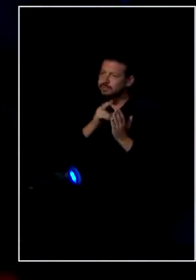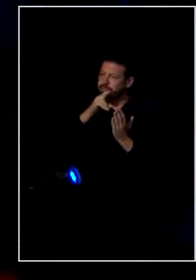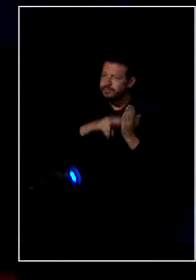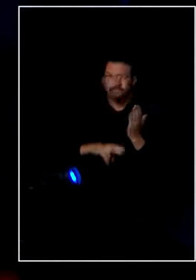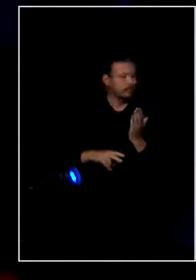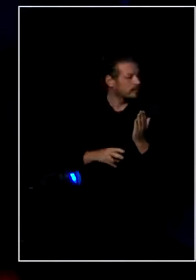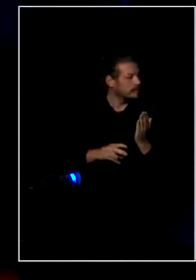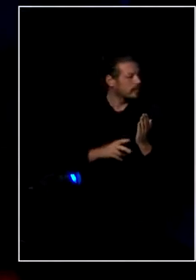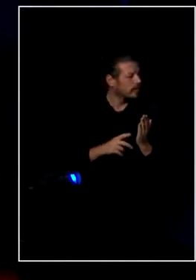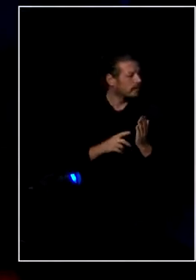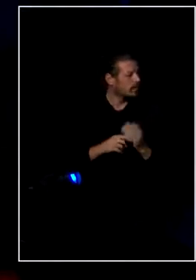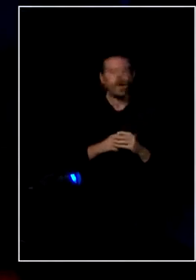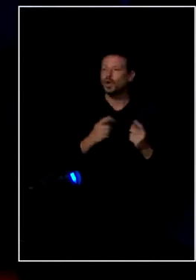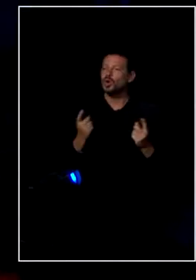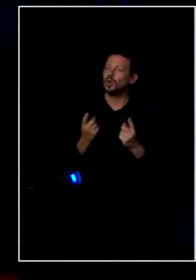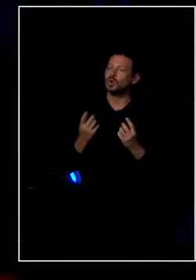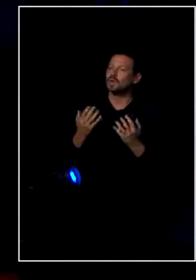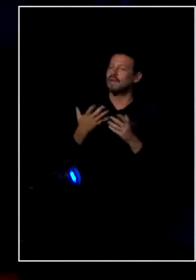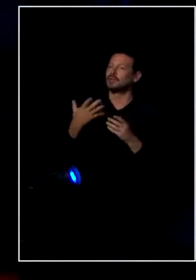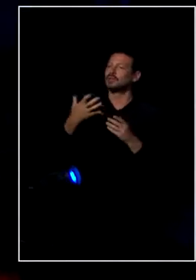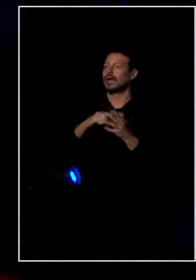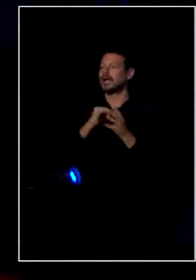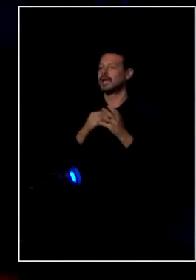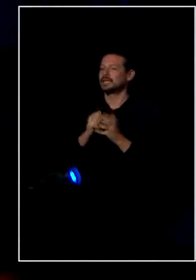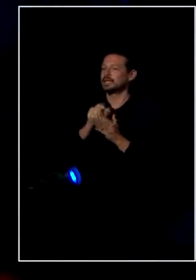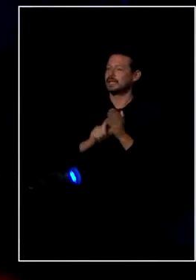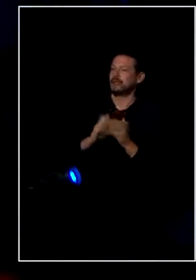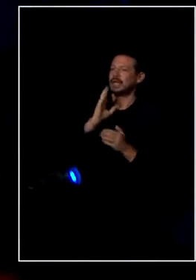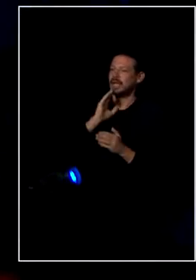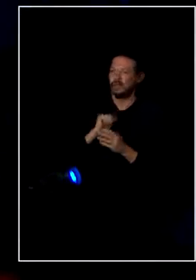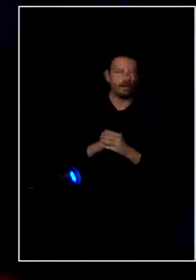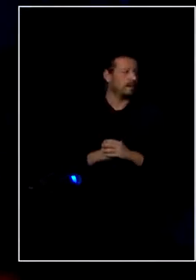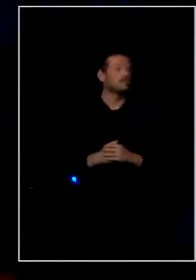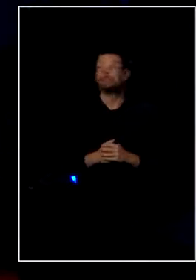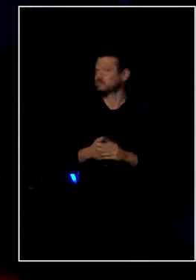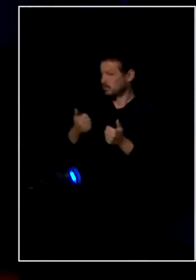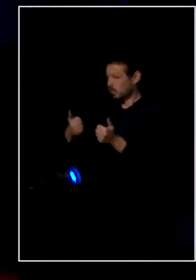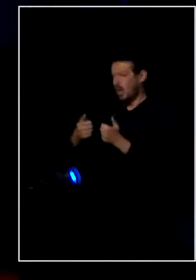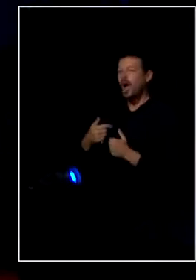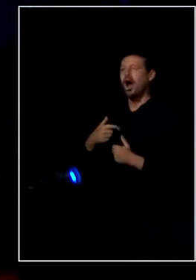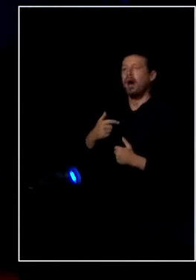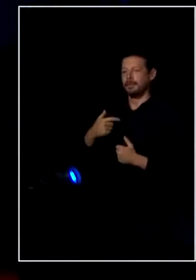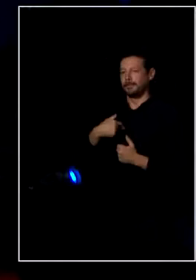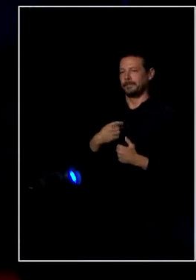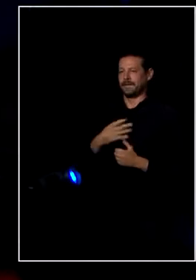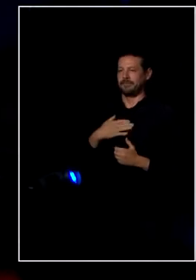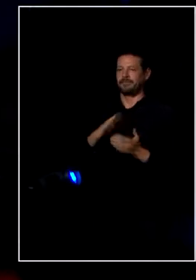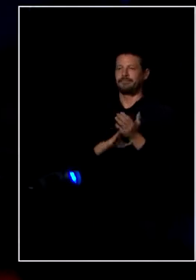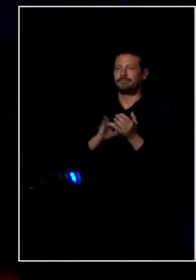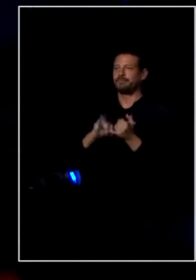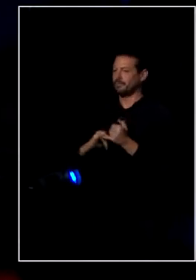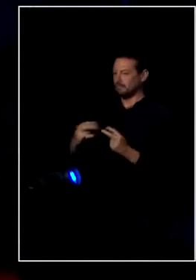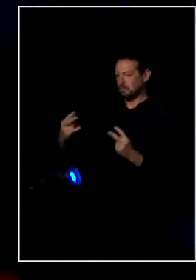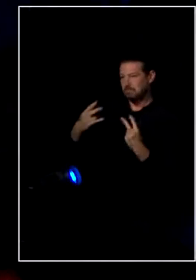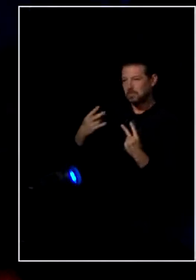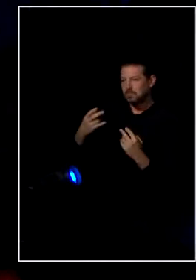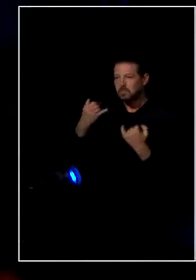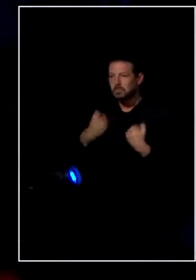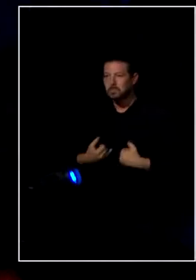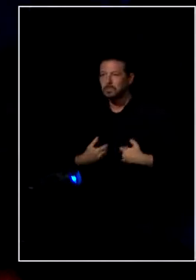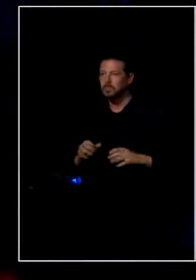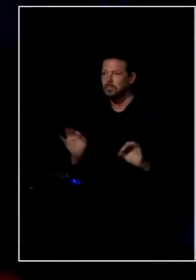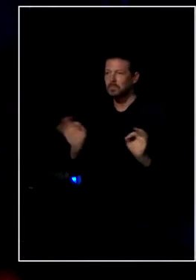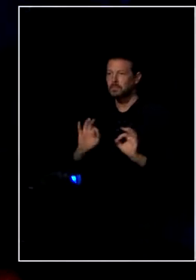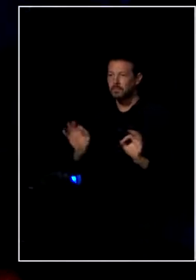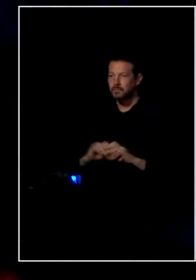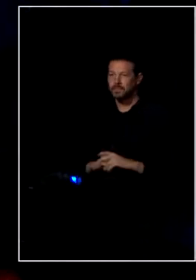Counts as Disabled Anyway? I would. So I have multiple sclerosis and I don't look sick.